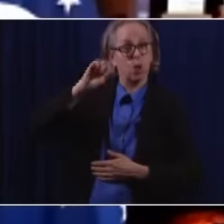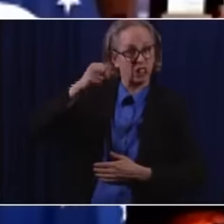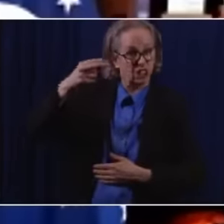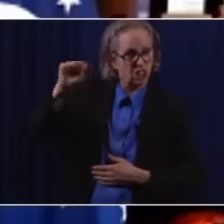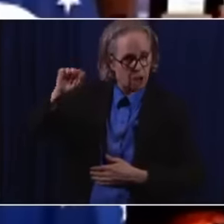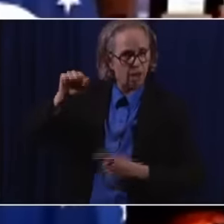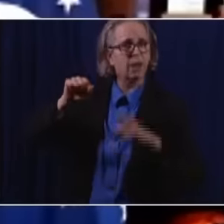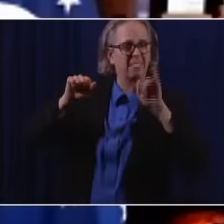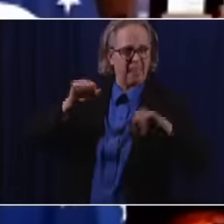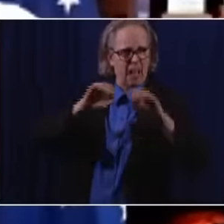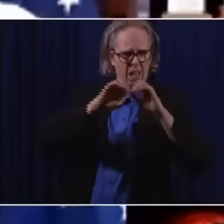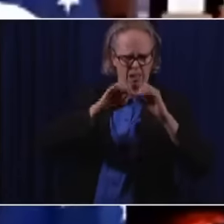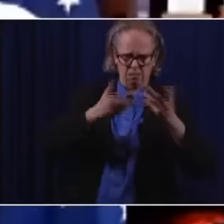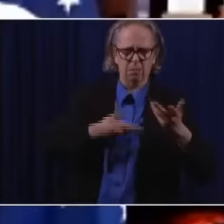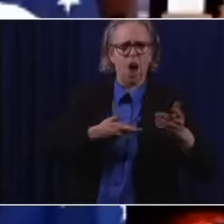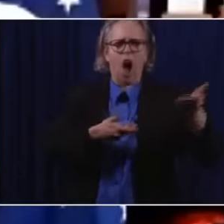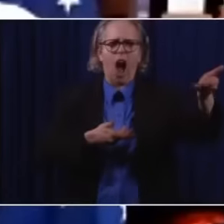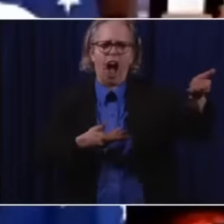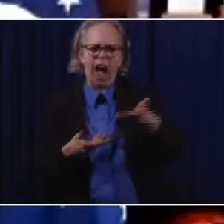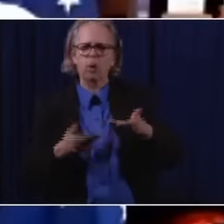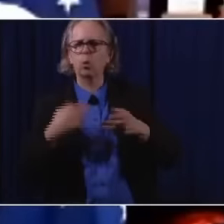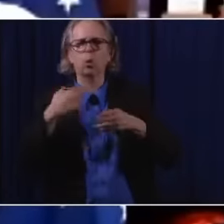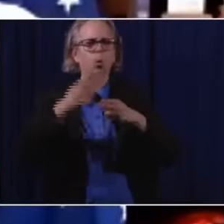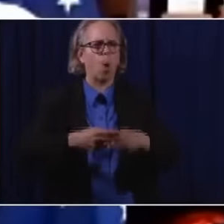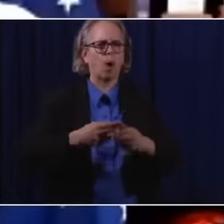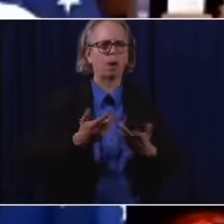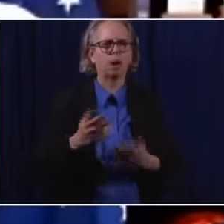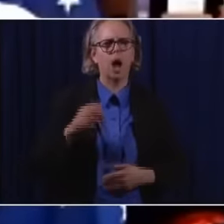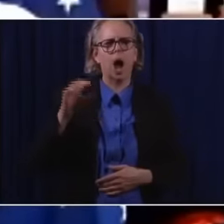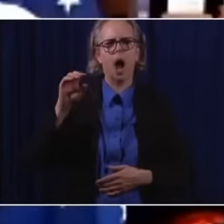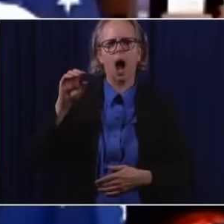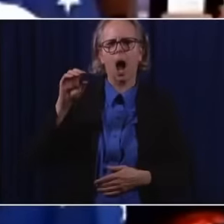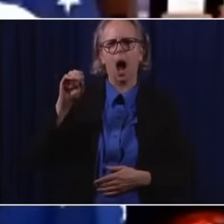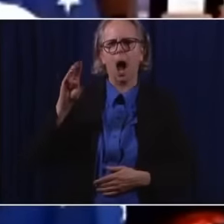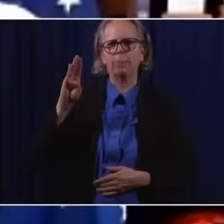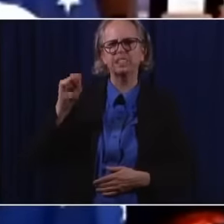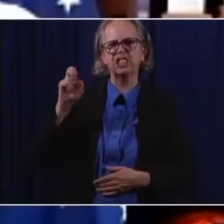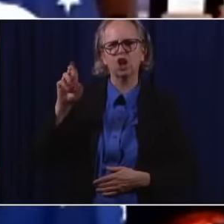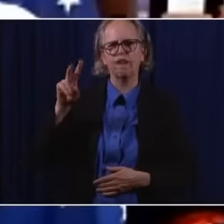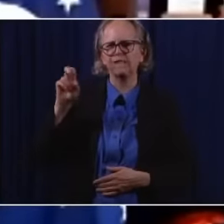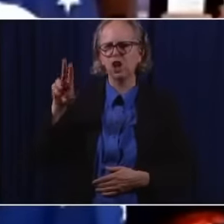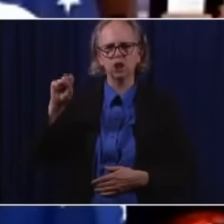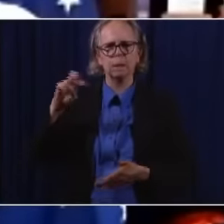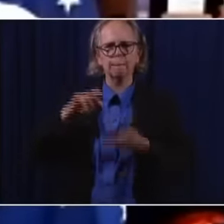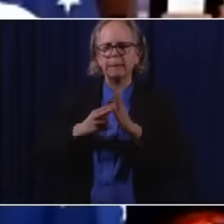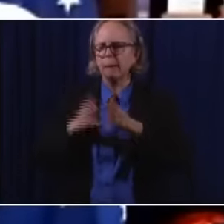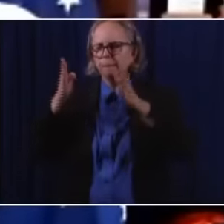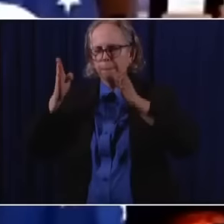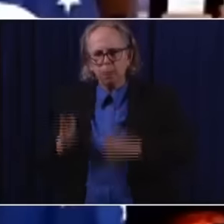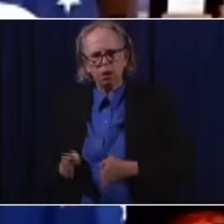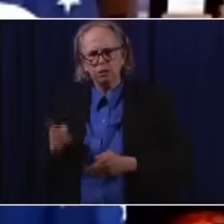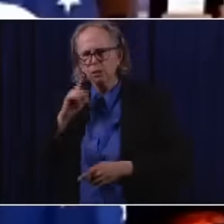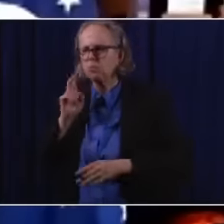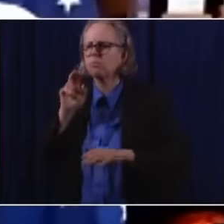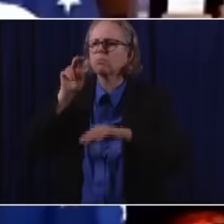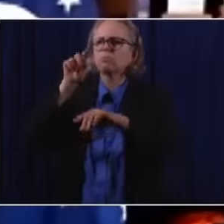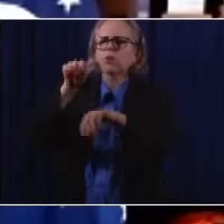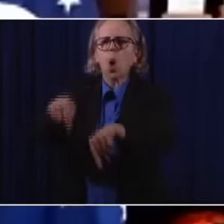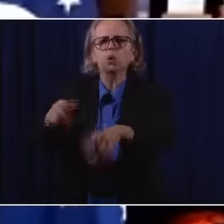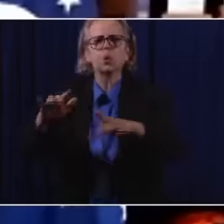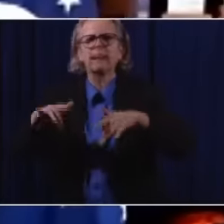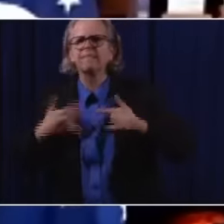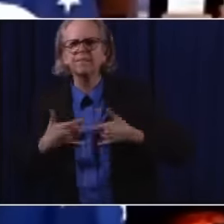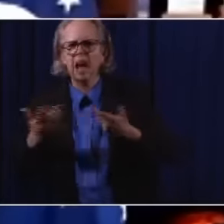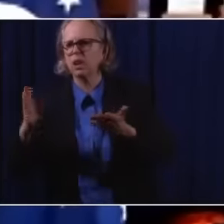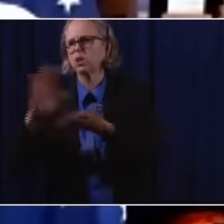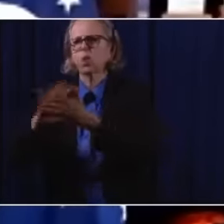out and evaluate these game sites, to educate the schools about what they can do to make sure that they're